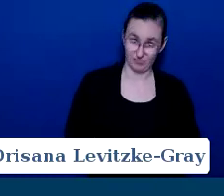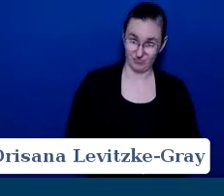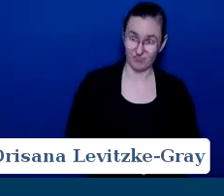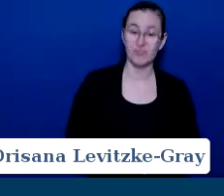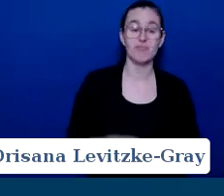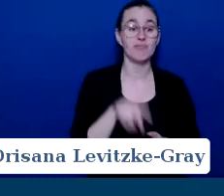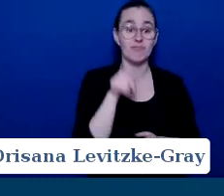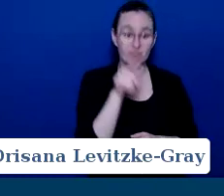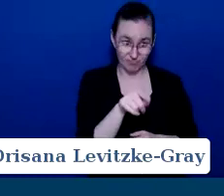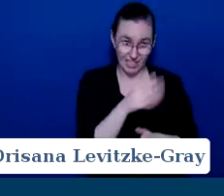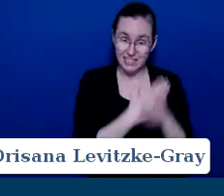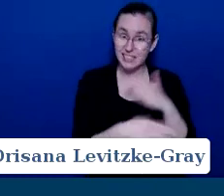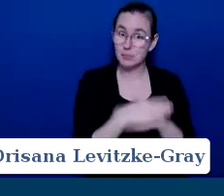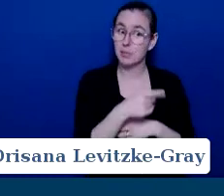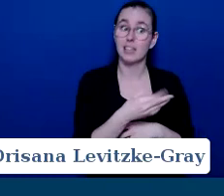tested.